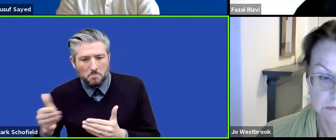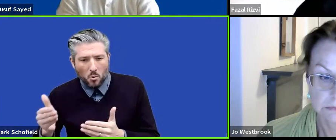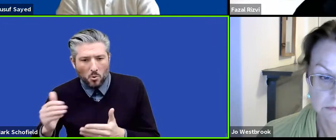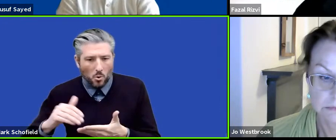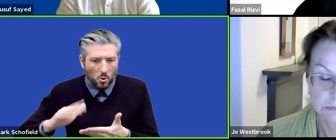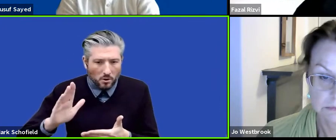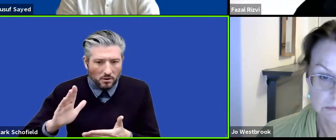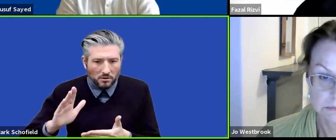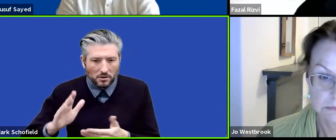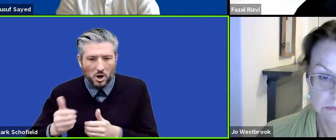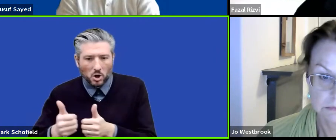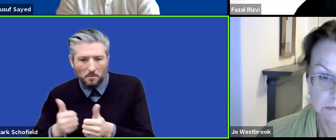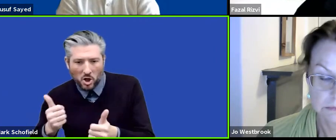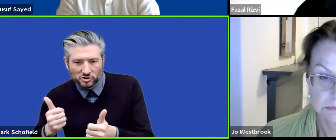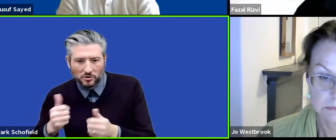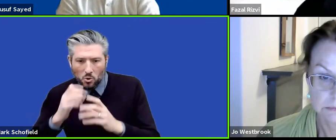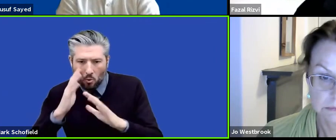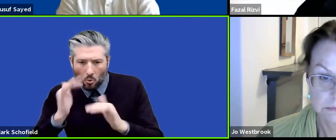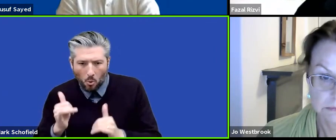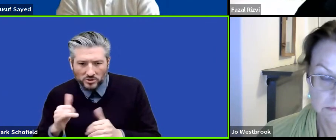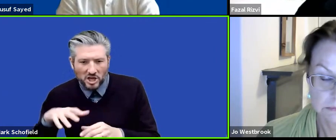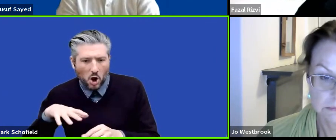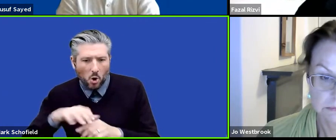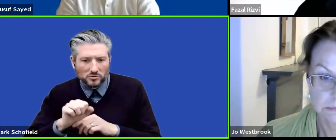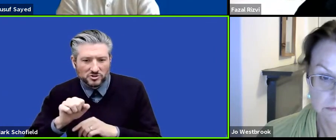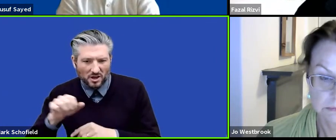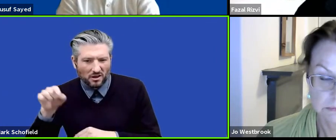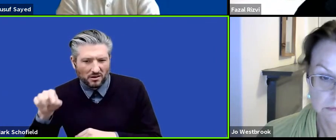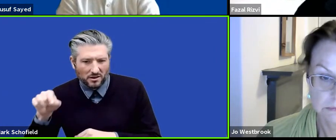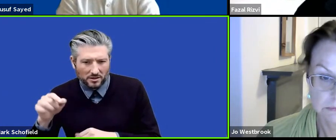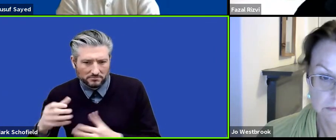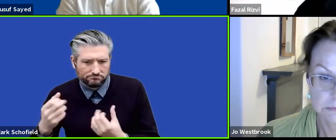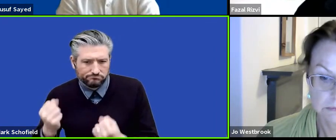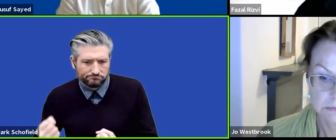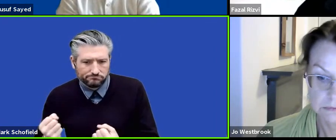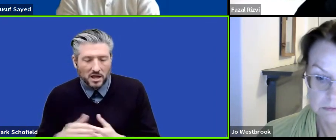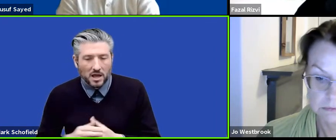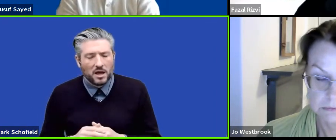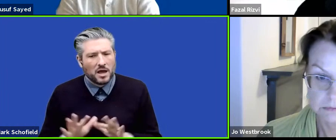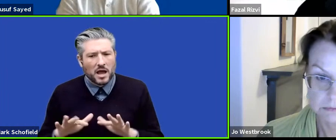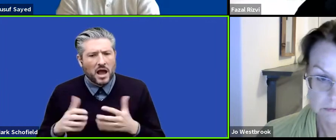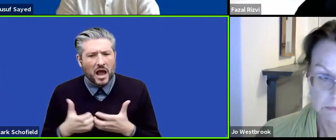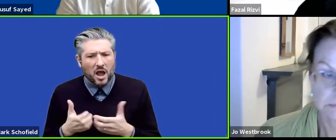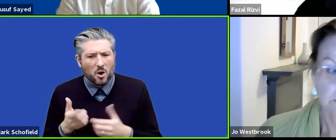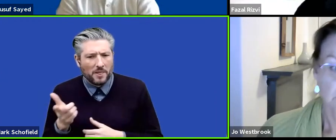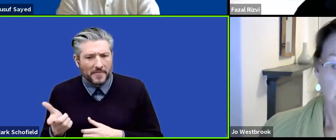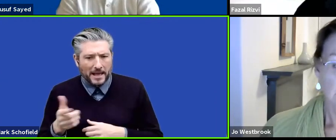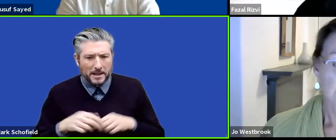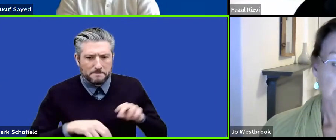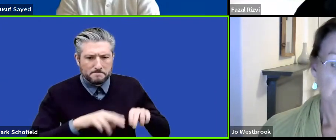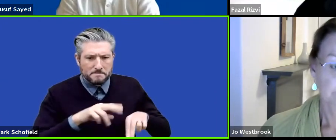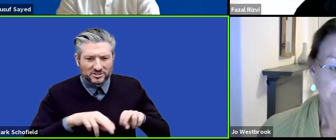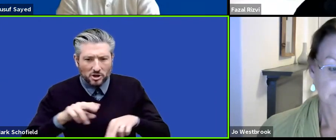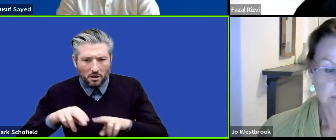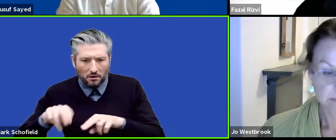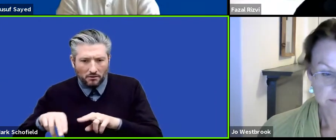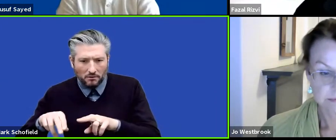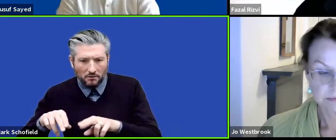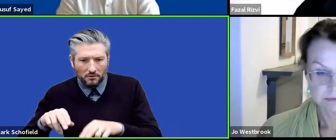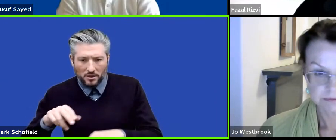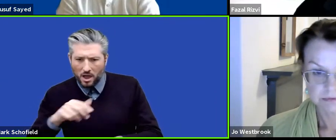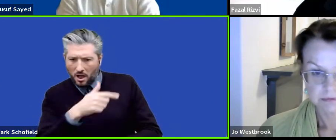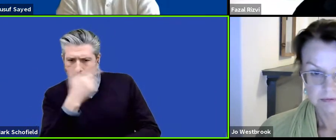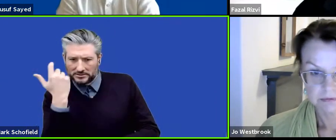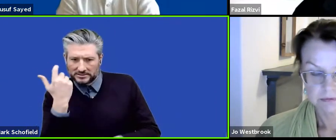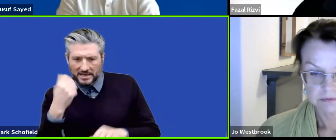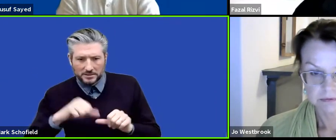culture. Exactly how they position themselves to measure and to understand the requirements of a post-COVID